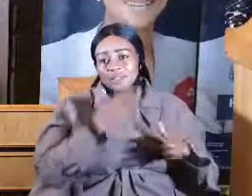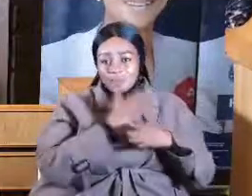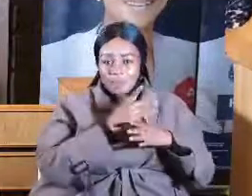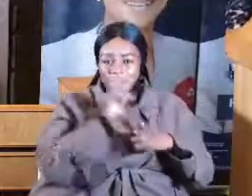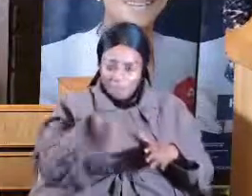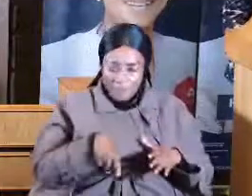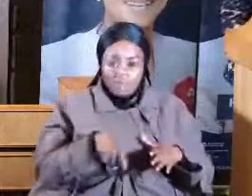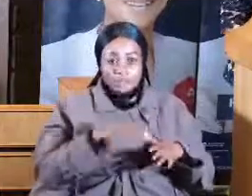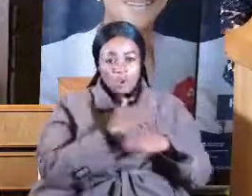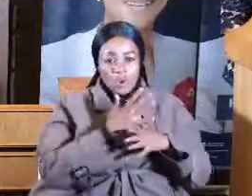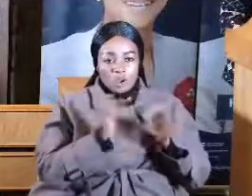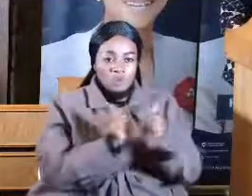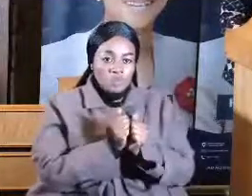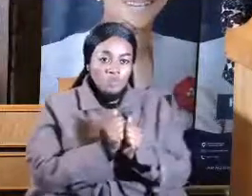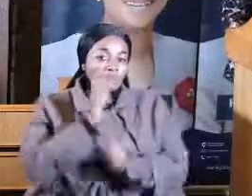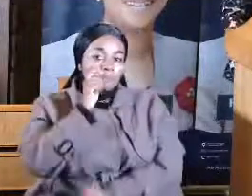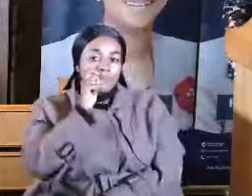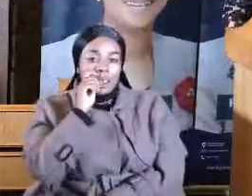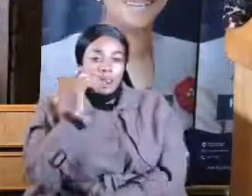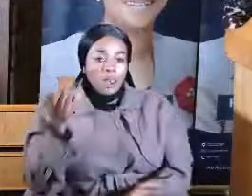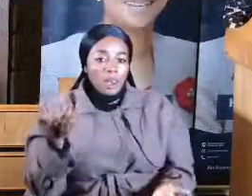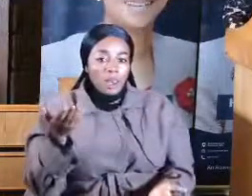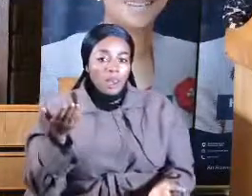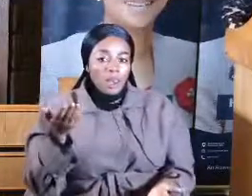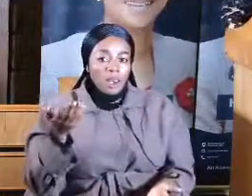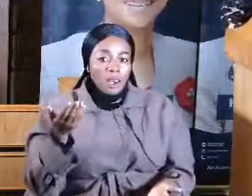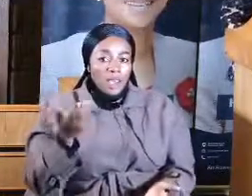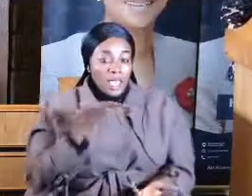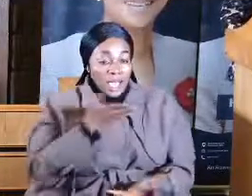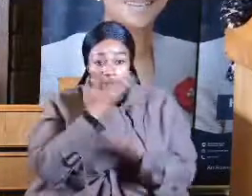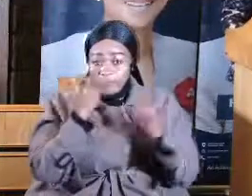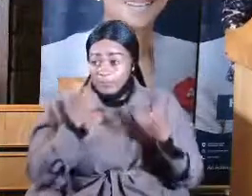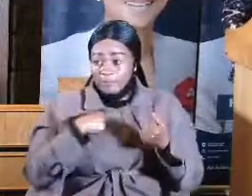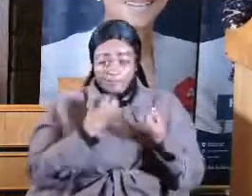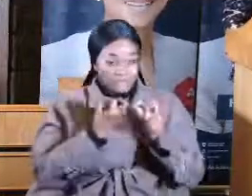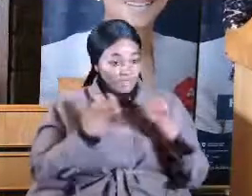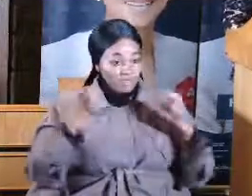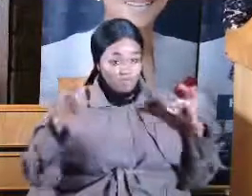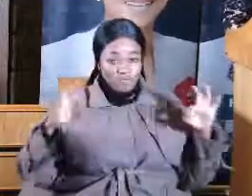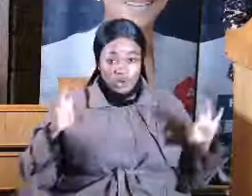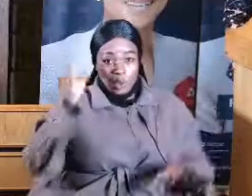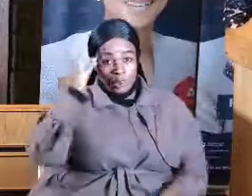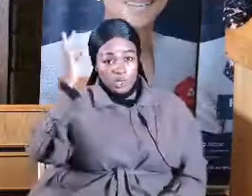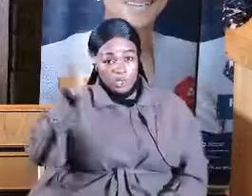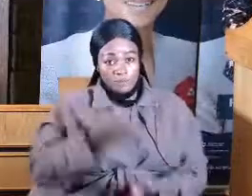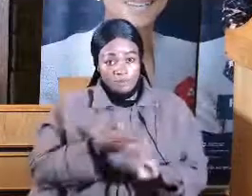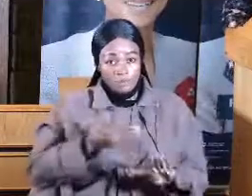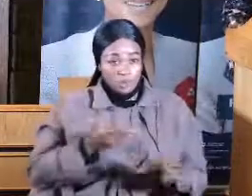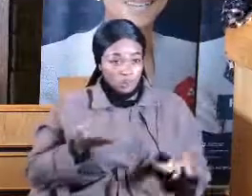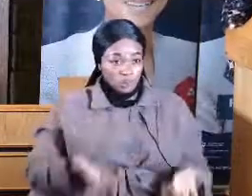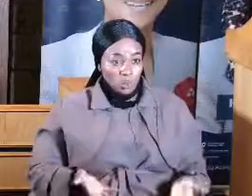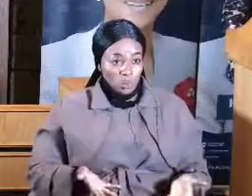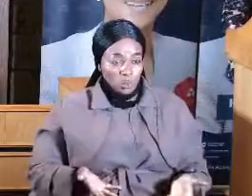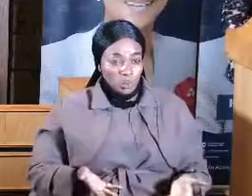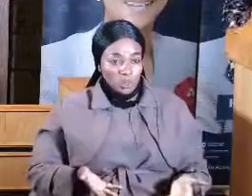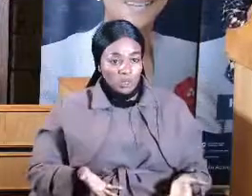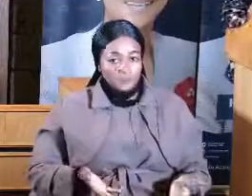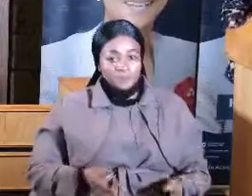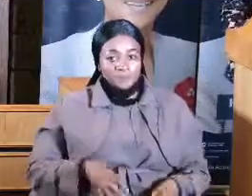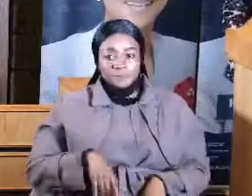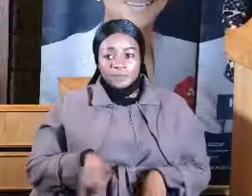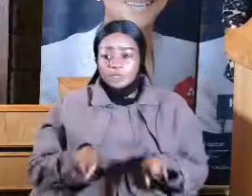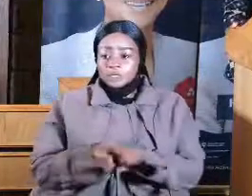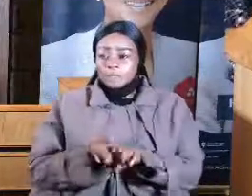I don't know if that is the freedom we were dreaming of. Procurement of tenders in excess